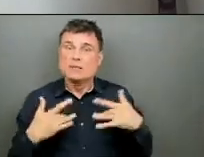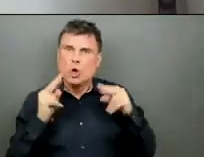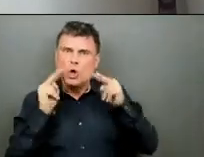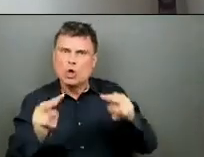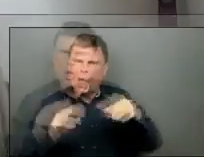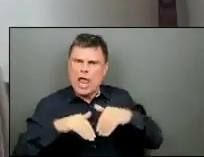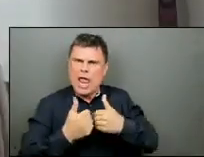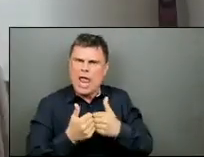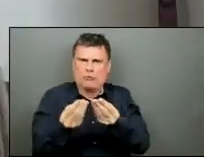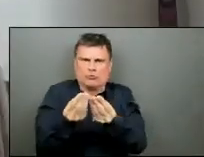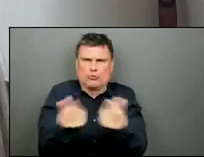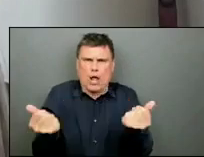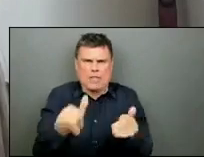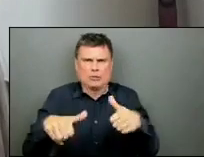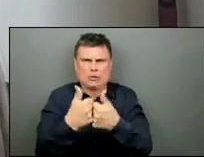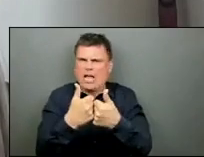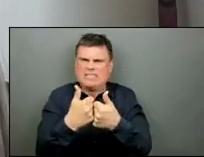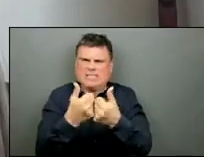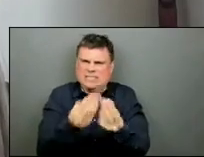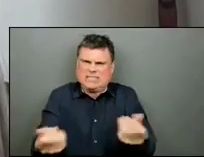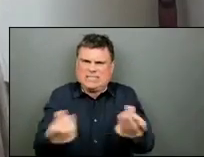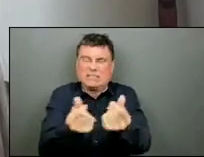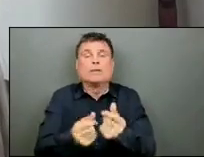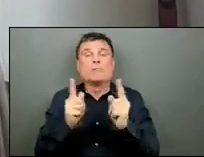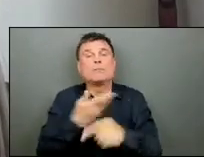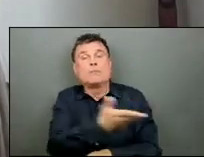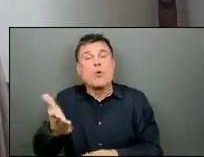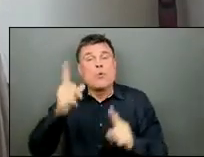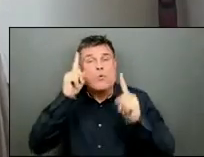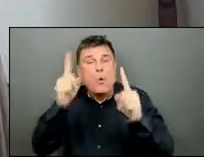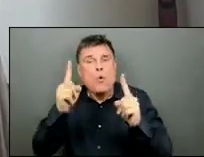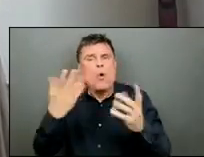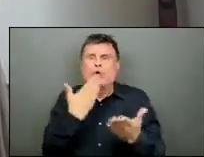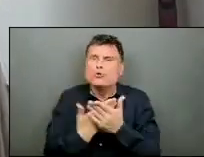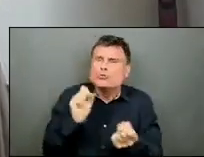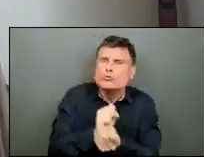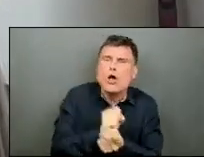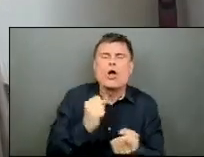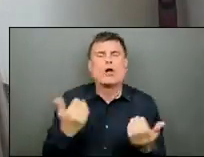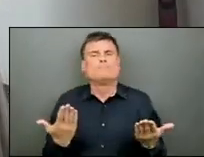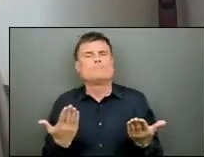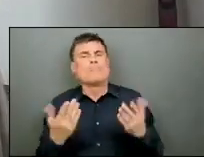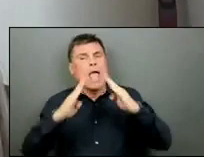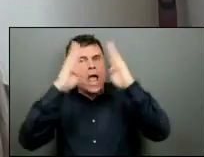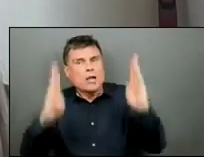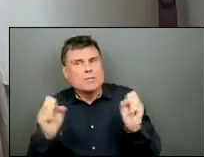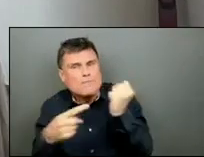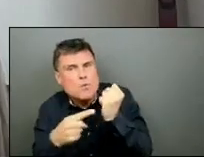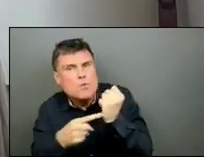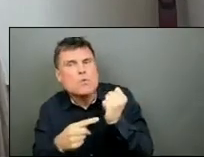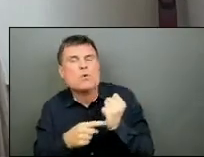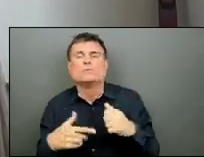want good jobs, a good education, and affordable housing. Working with youth-led and youth-serving organizations